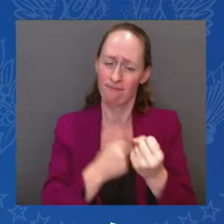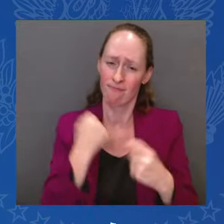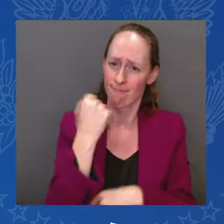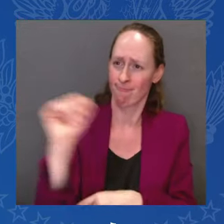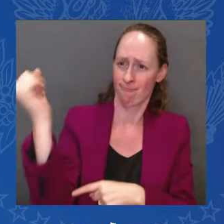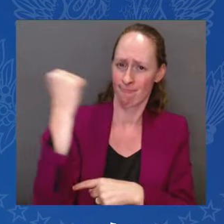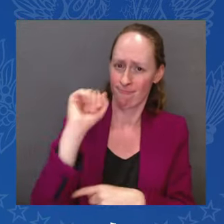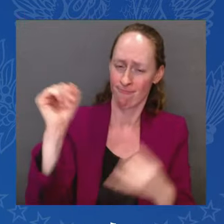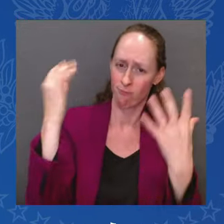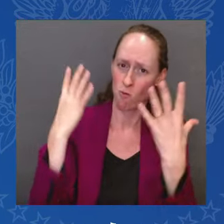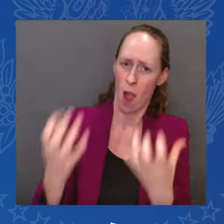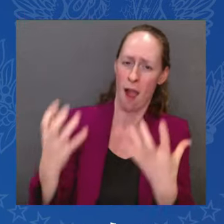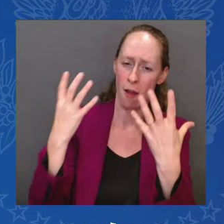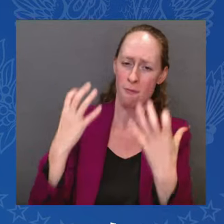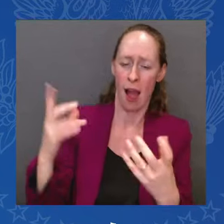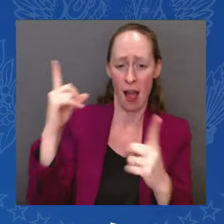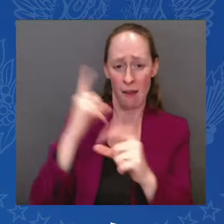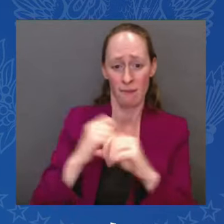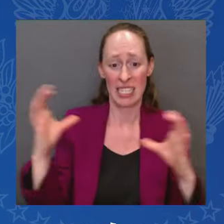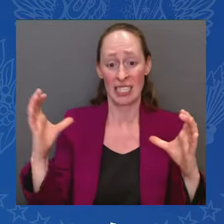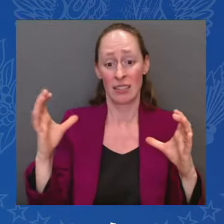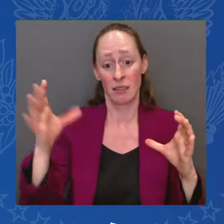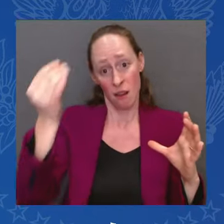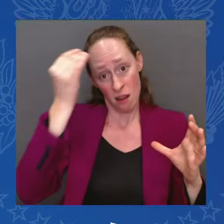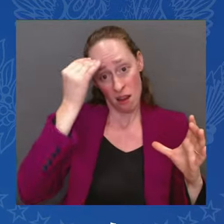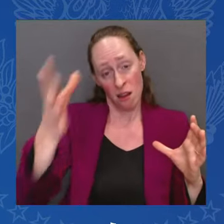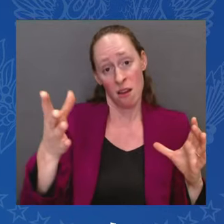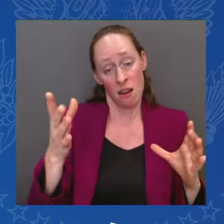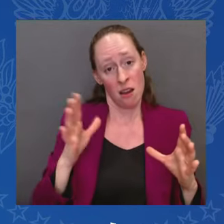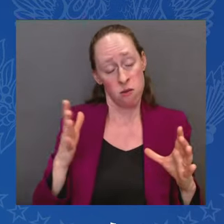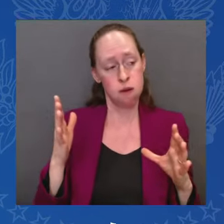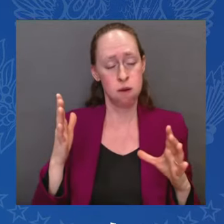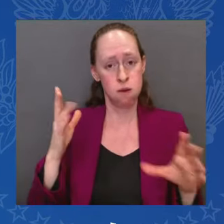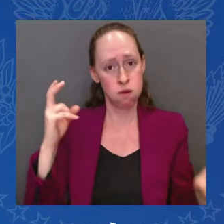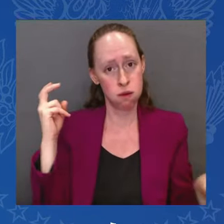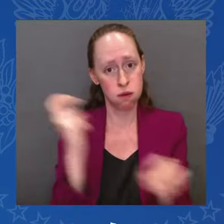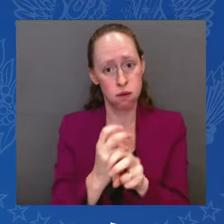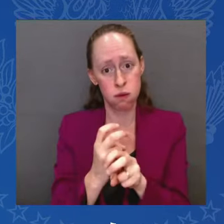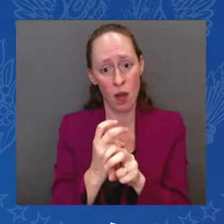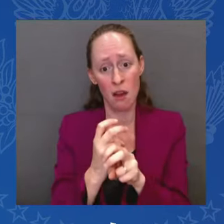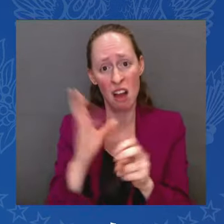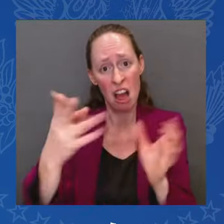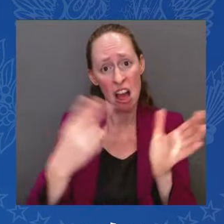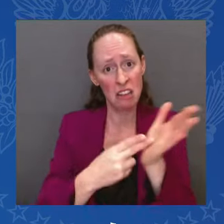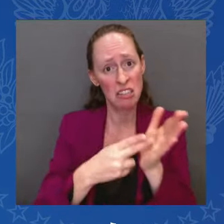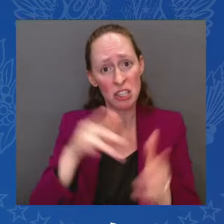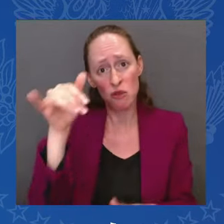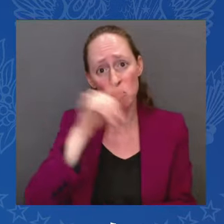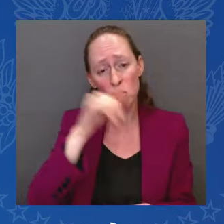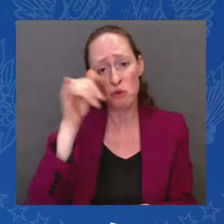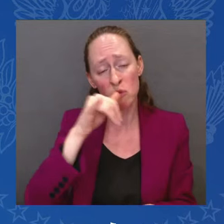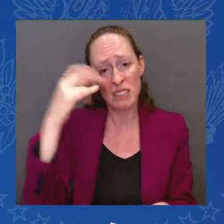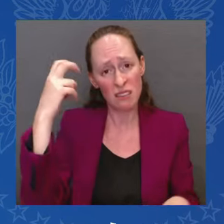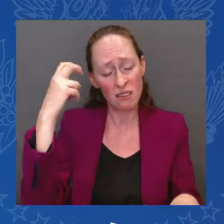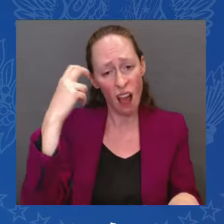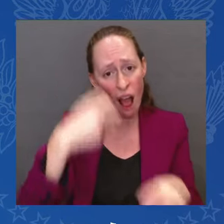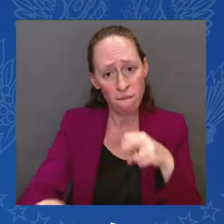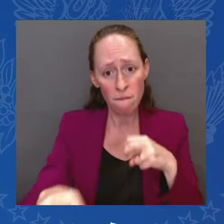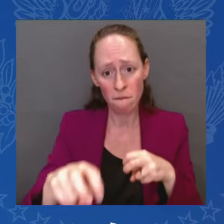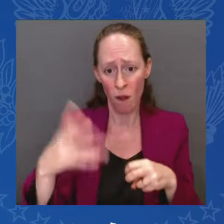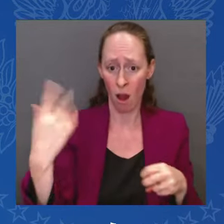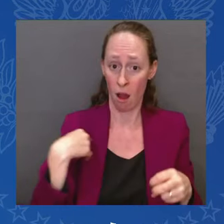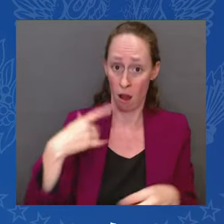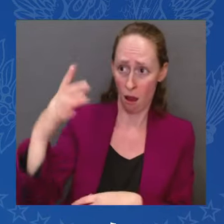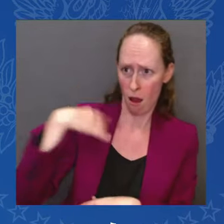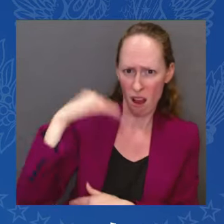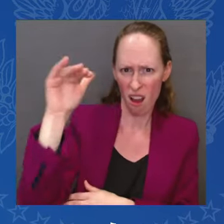difficult work, because the brutal truth is usually when the most people are paying attention to our movement, it's usually coupled with carnage and